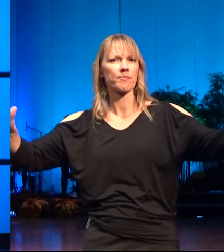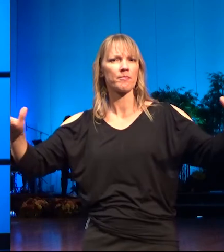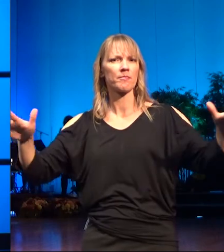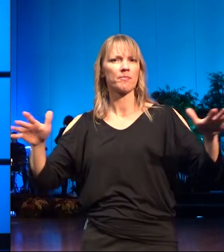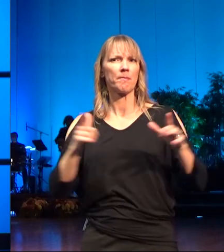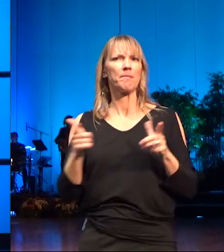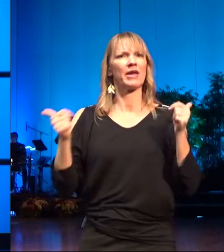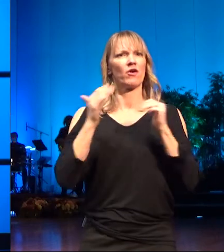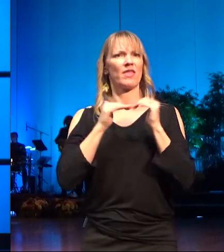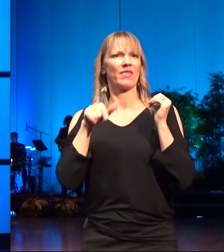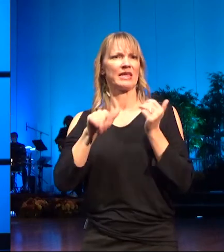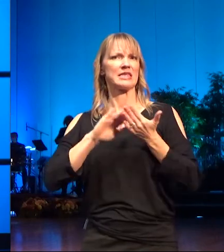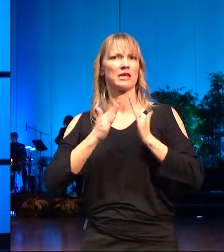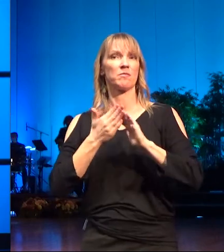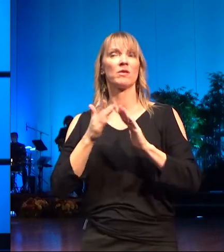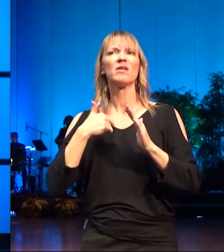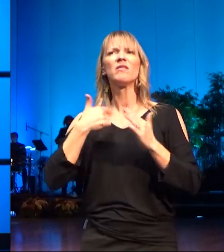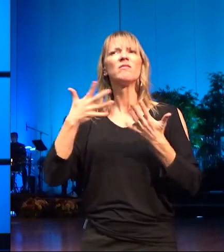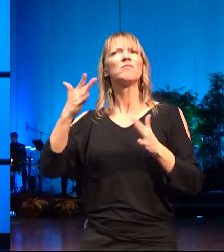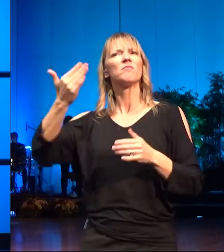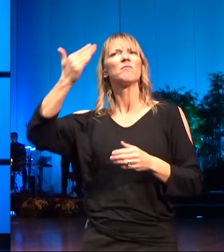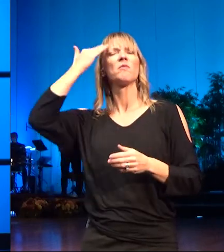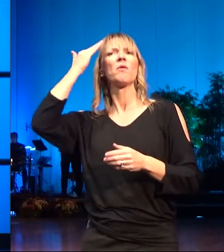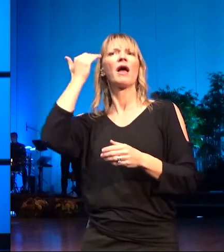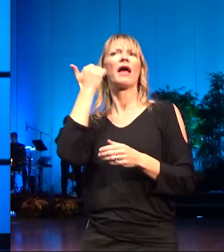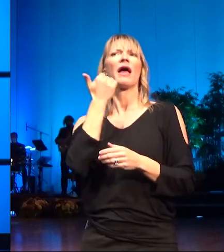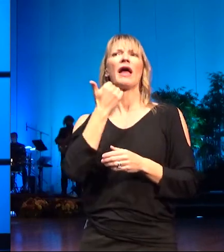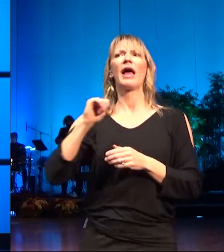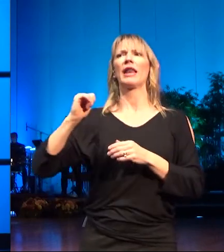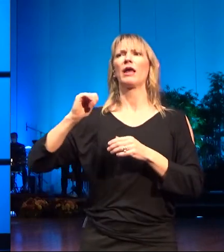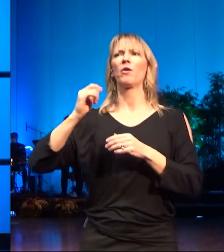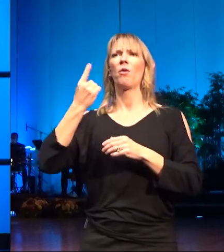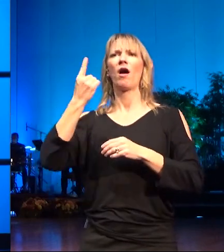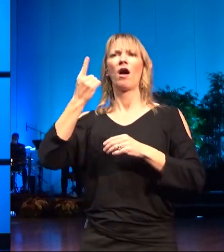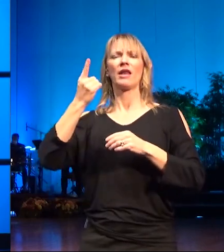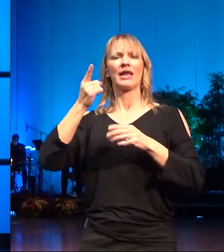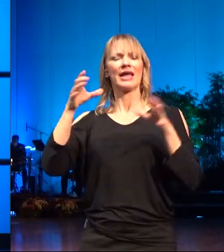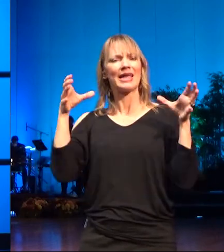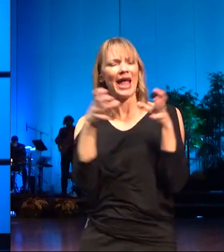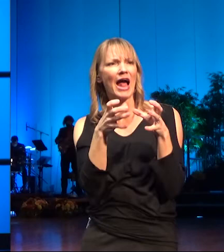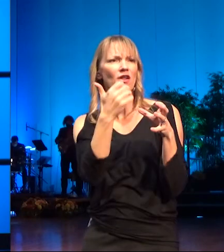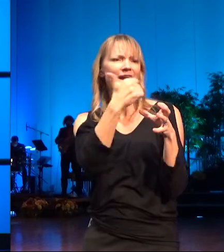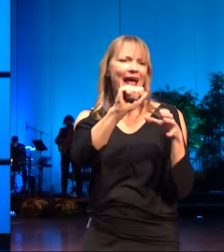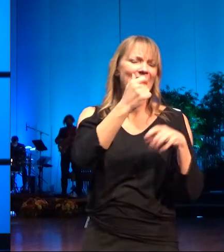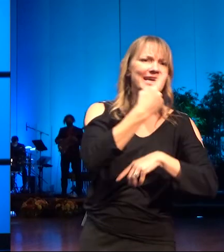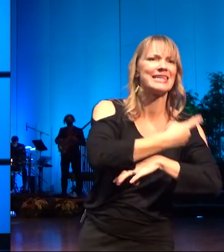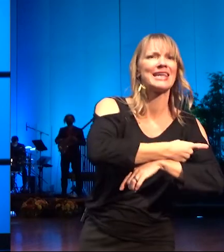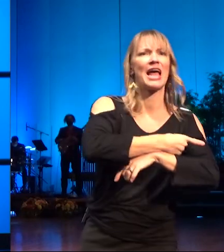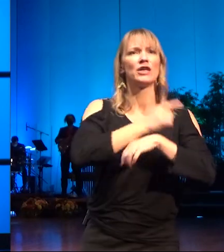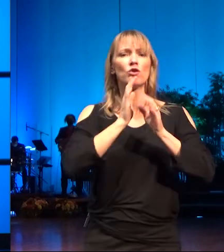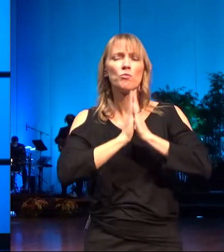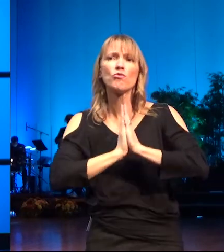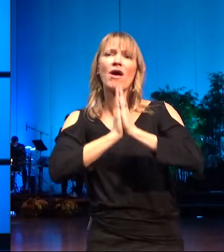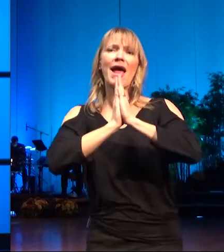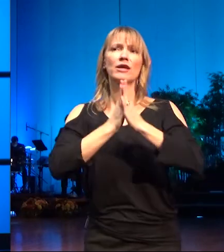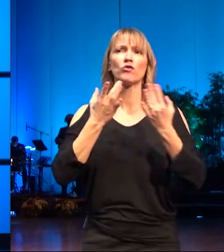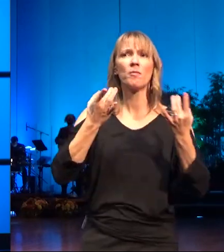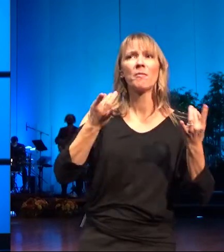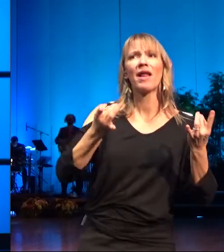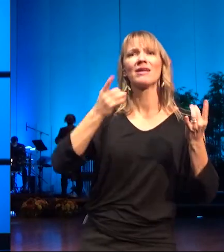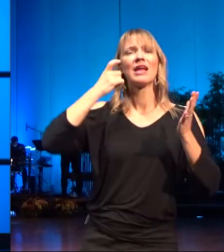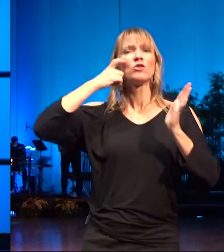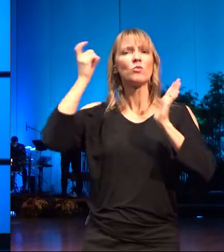community, just as I know all who are gathered in any way, on any day, to pray, to meditate,